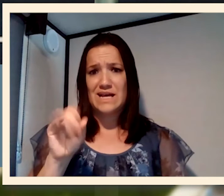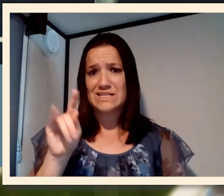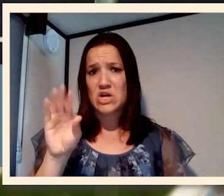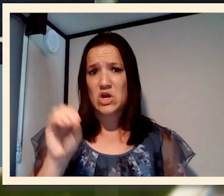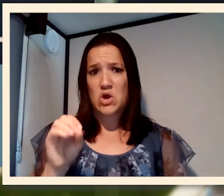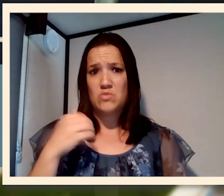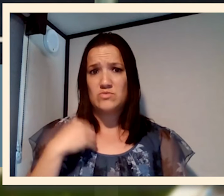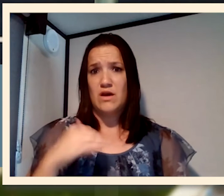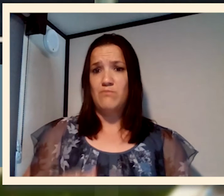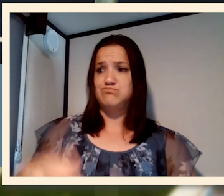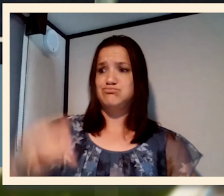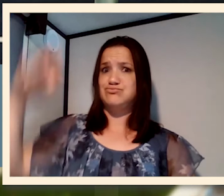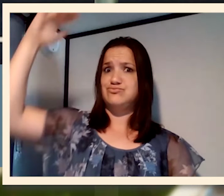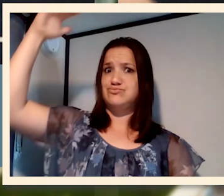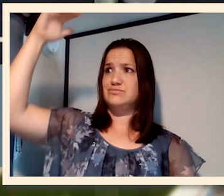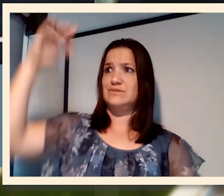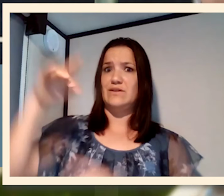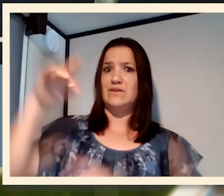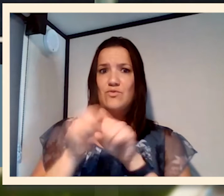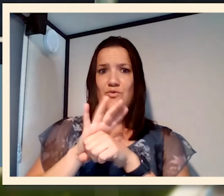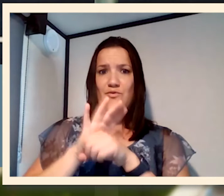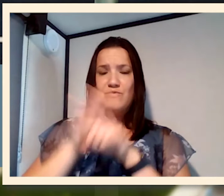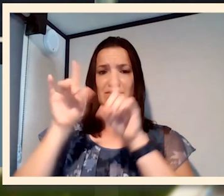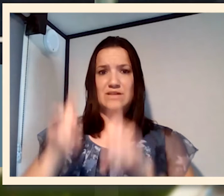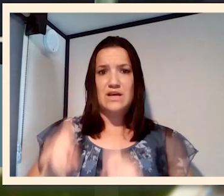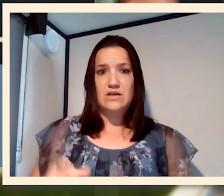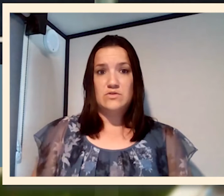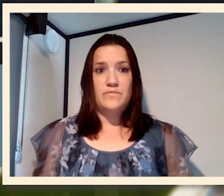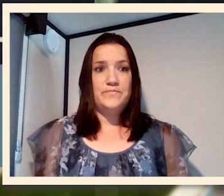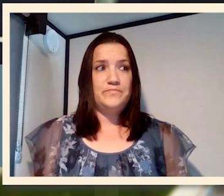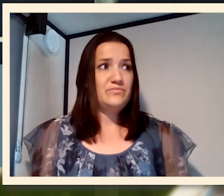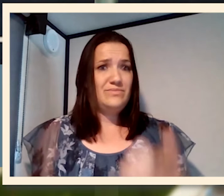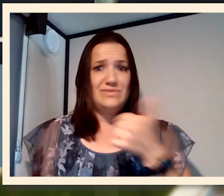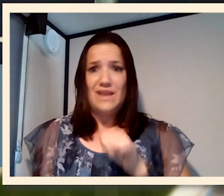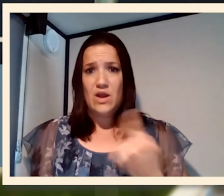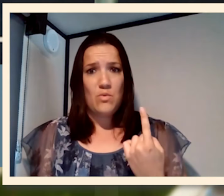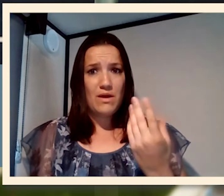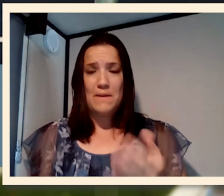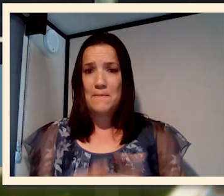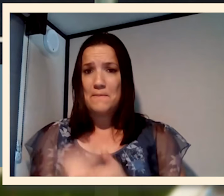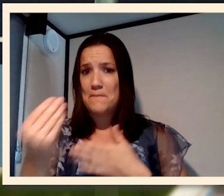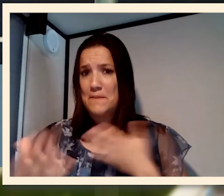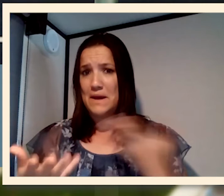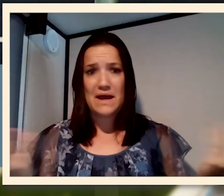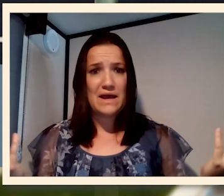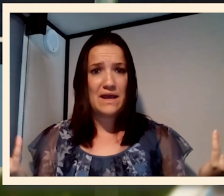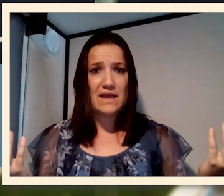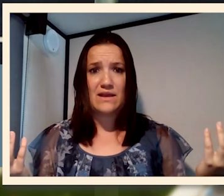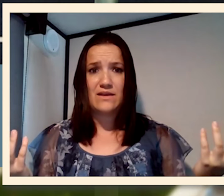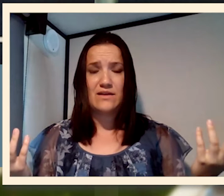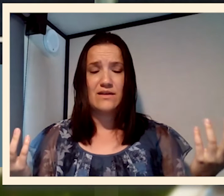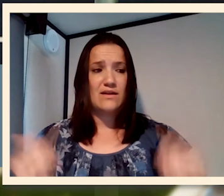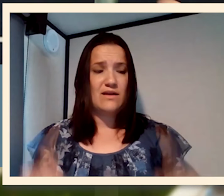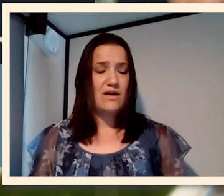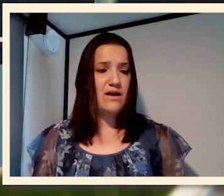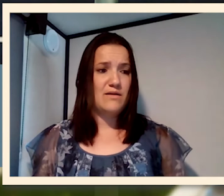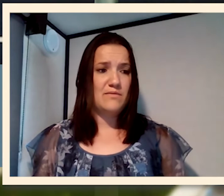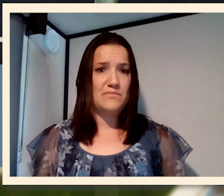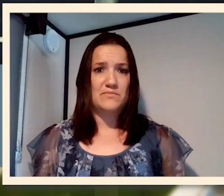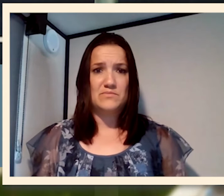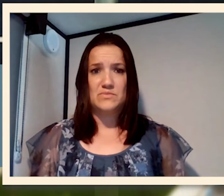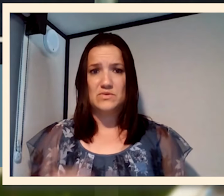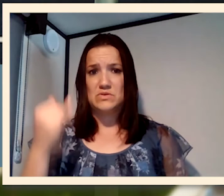these home testing kits anywhere, Costco's got a huge stack of them when you walk into the front door, so anybody can buy them. You also can